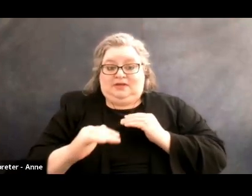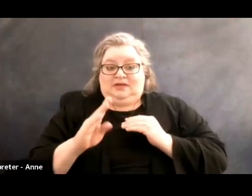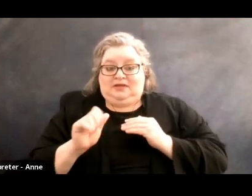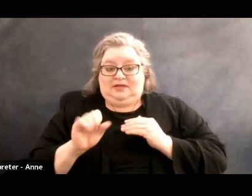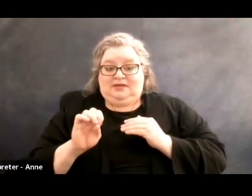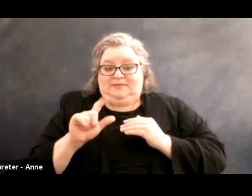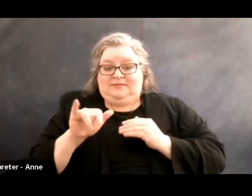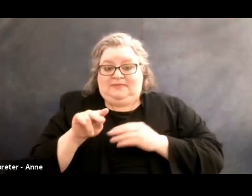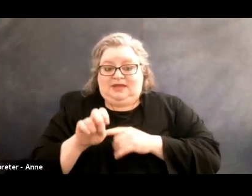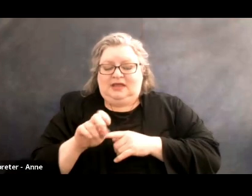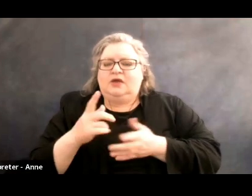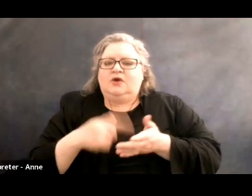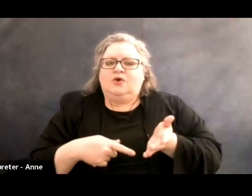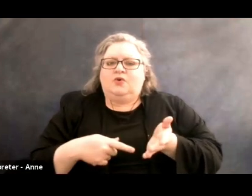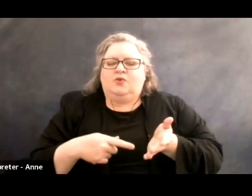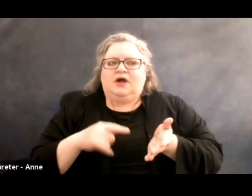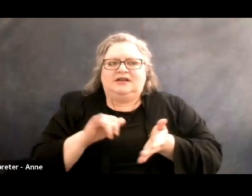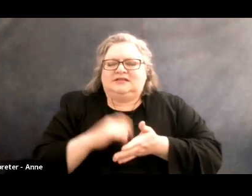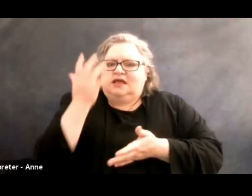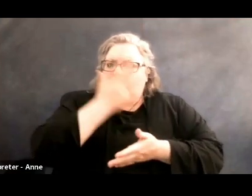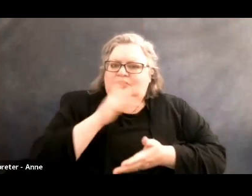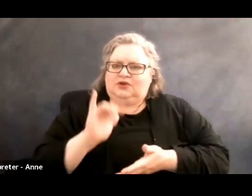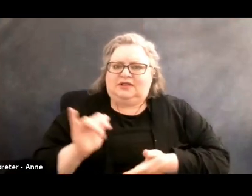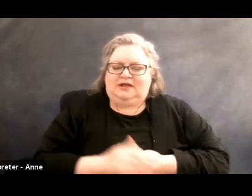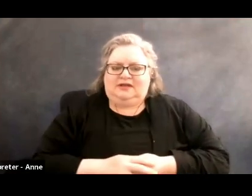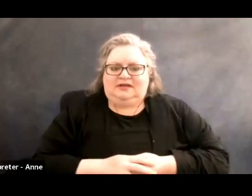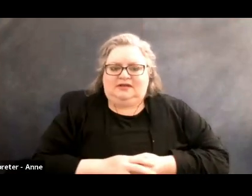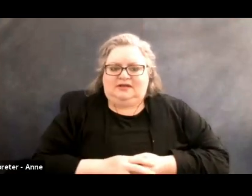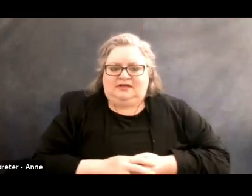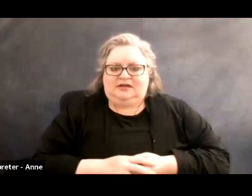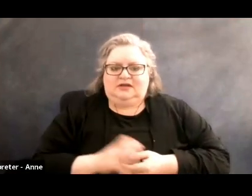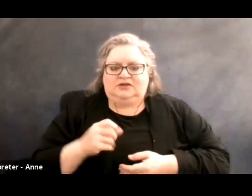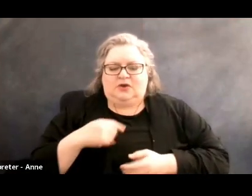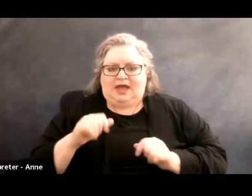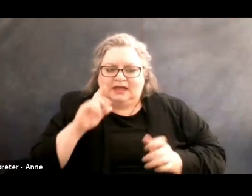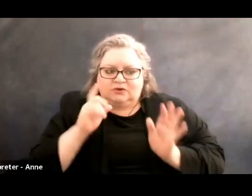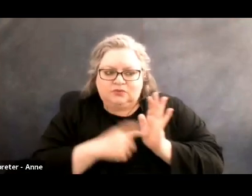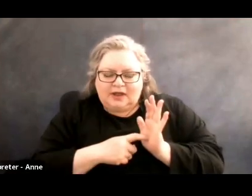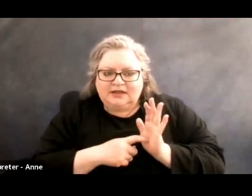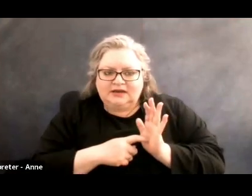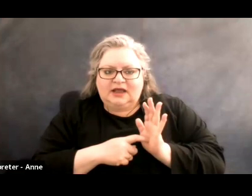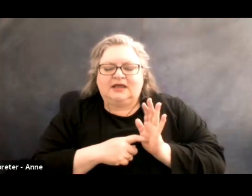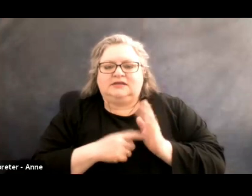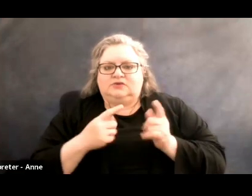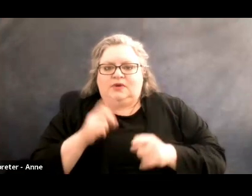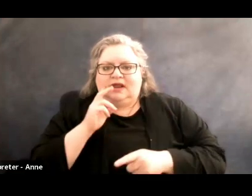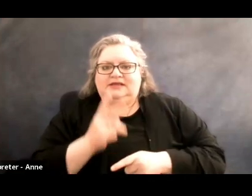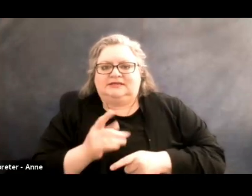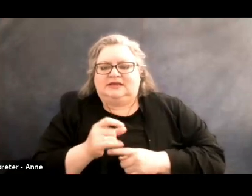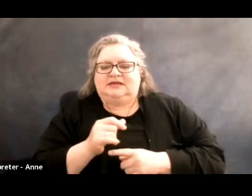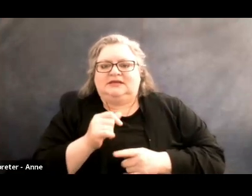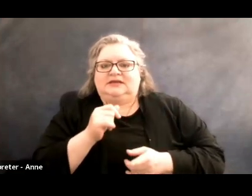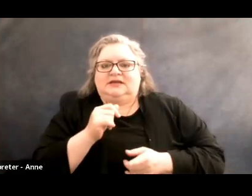what does baseline look like? So that I can recognize it when I see it, right? I'm not thinking